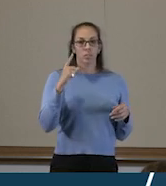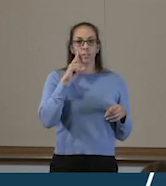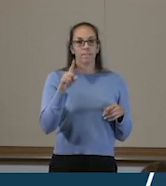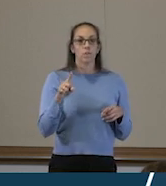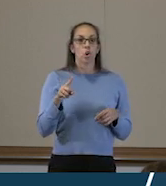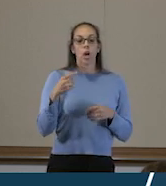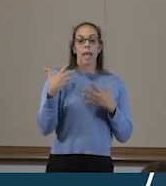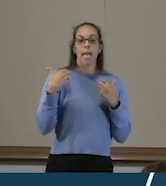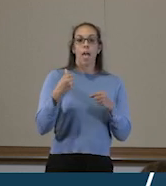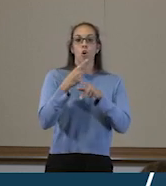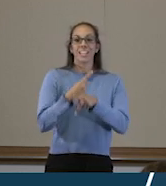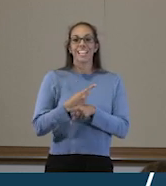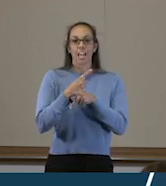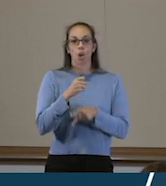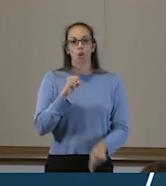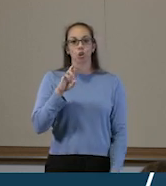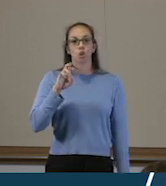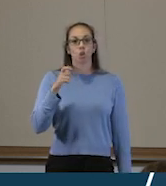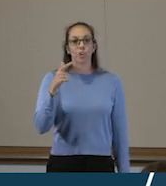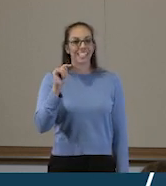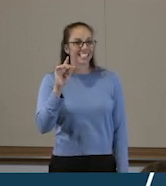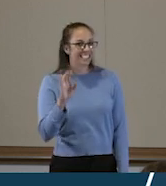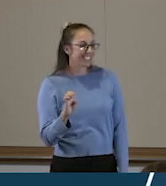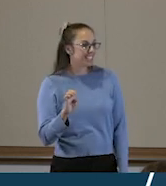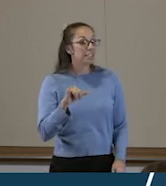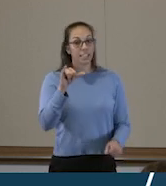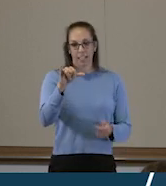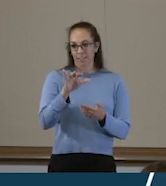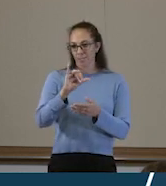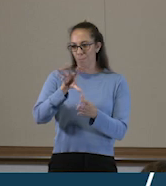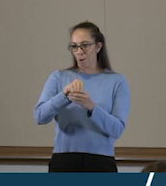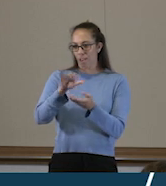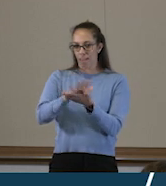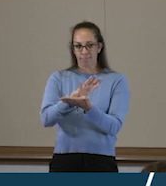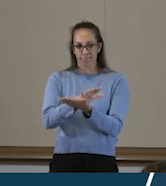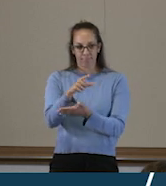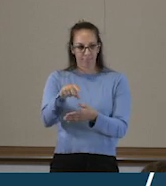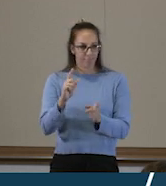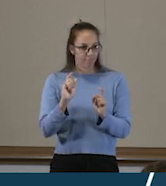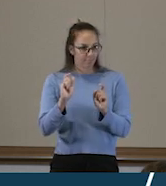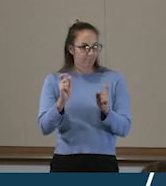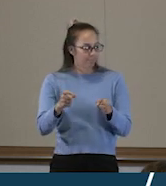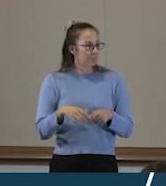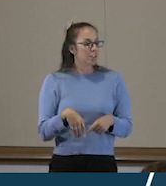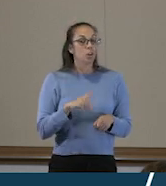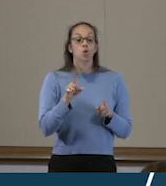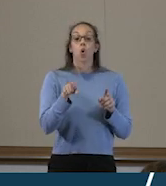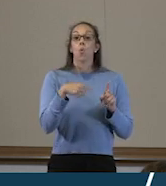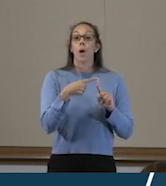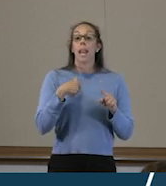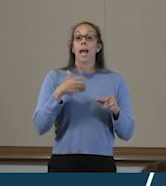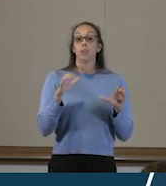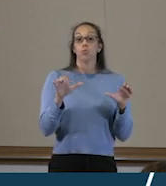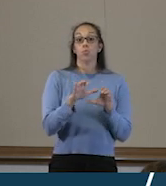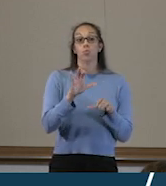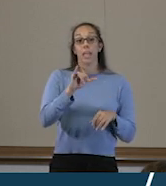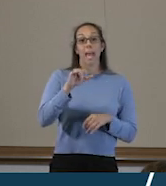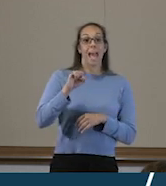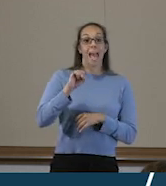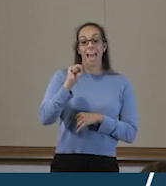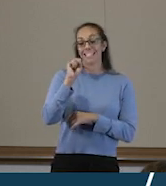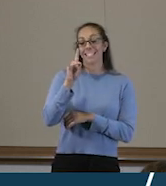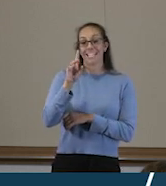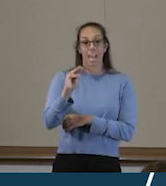offered as your package that I present when I do your SDM agreement, right? A designation of